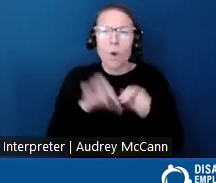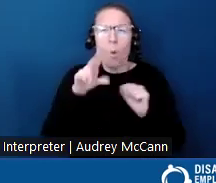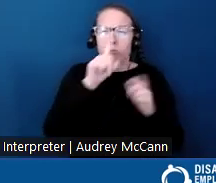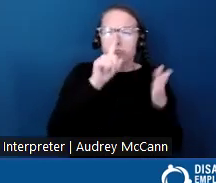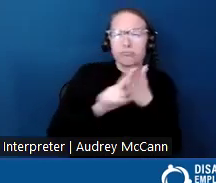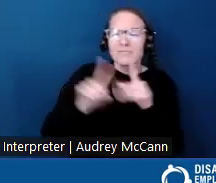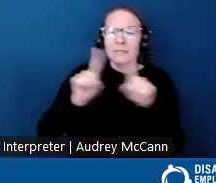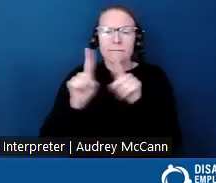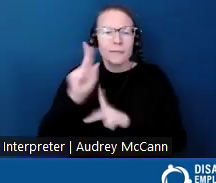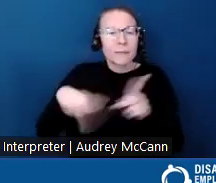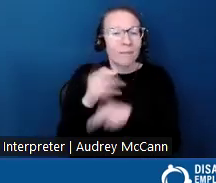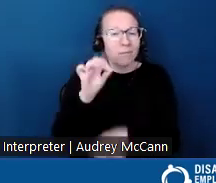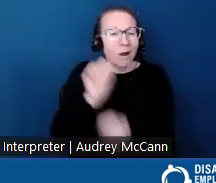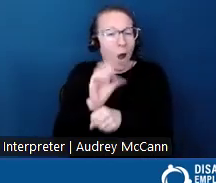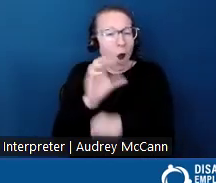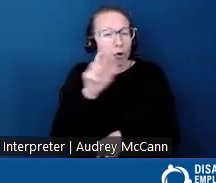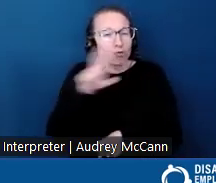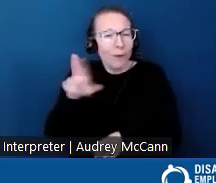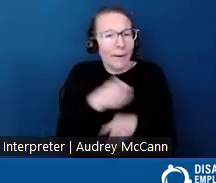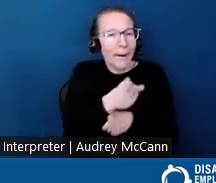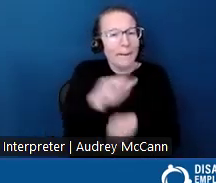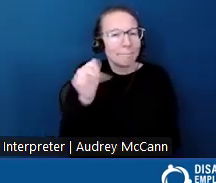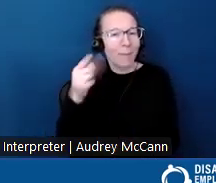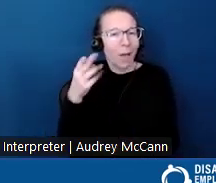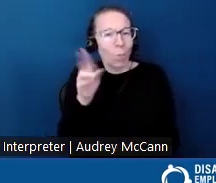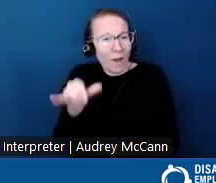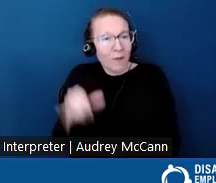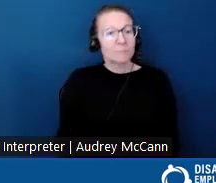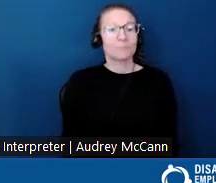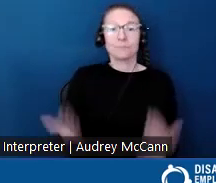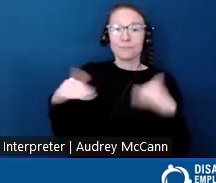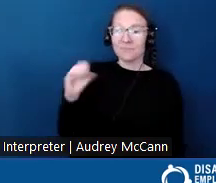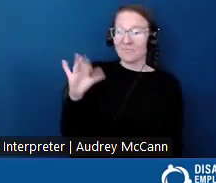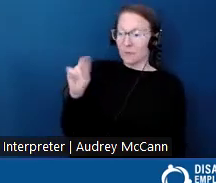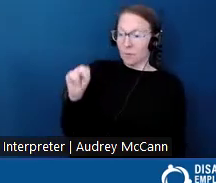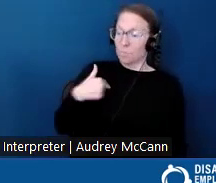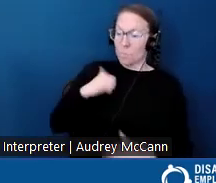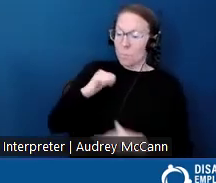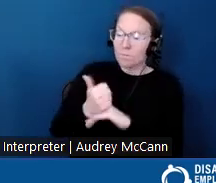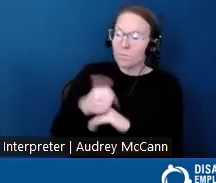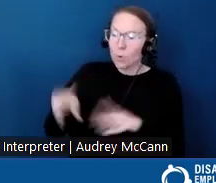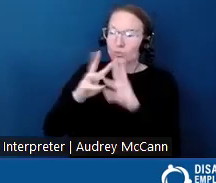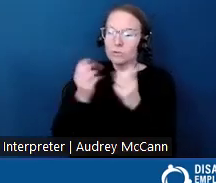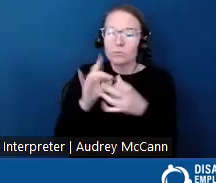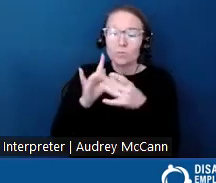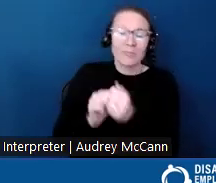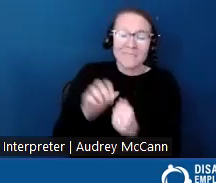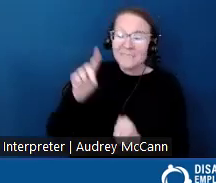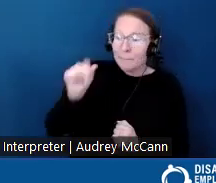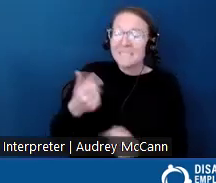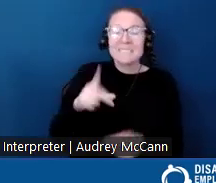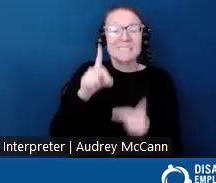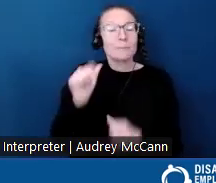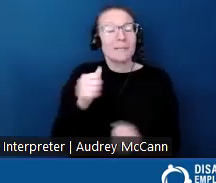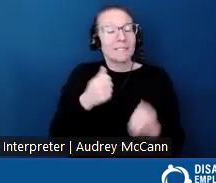under Scion, I specifically offer workshops related to disability, including a disability and disclosure workshop, disability